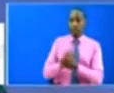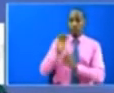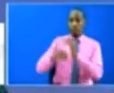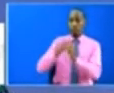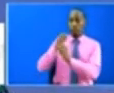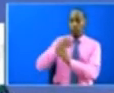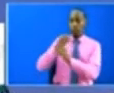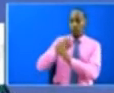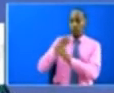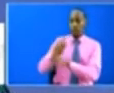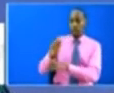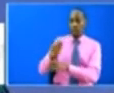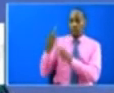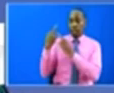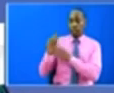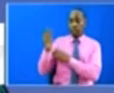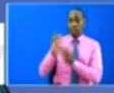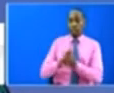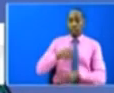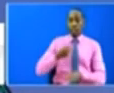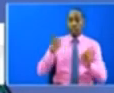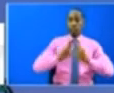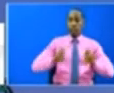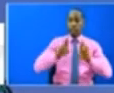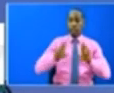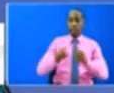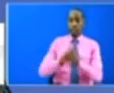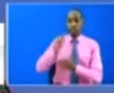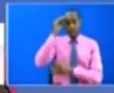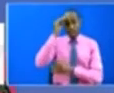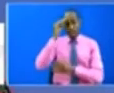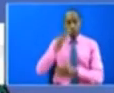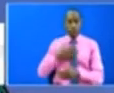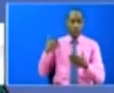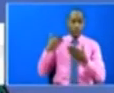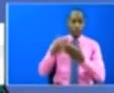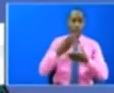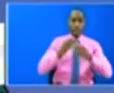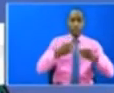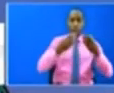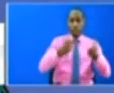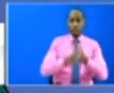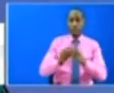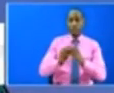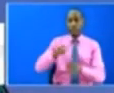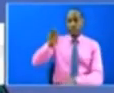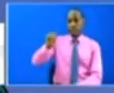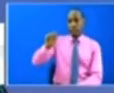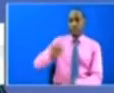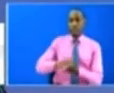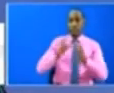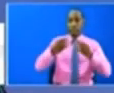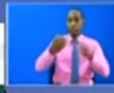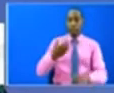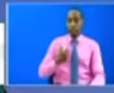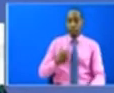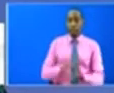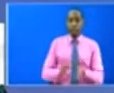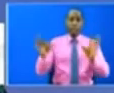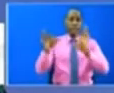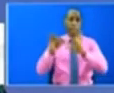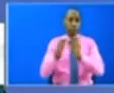execution of his duties, I am ready for it. My educational background in procurement, having a master's in procurement, links